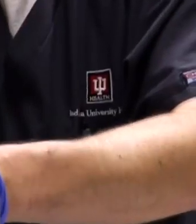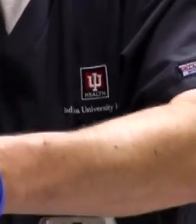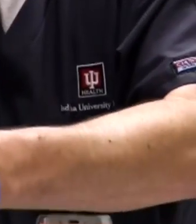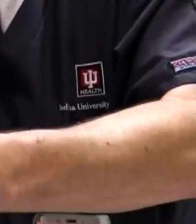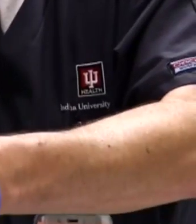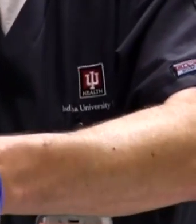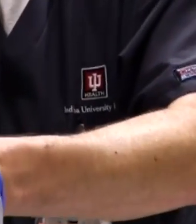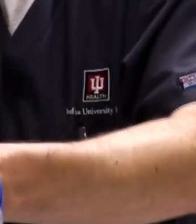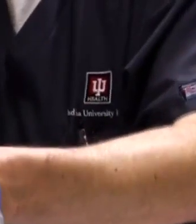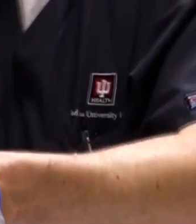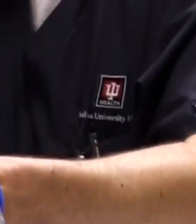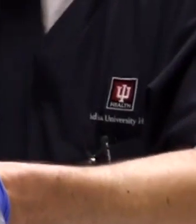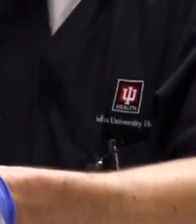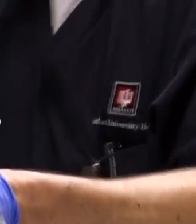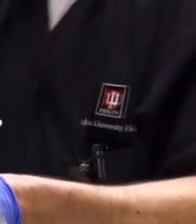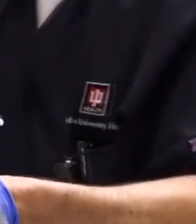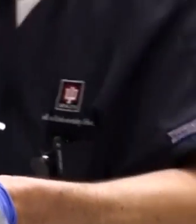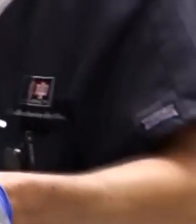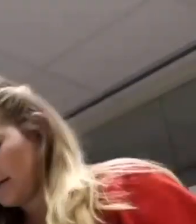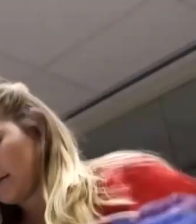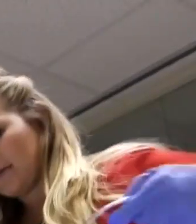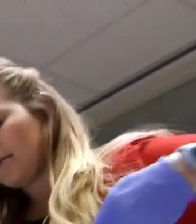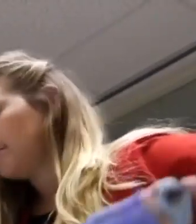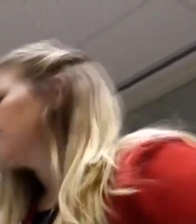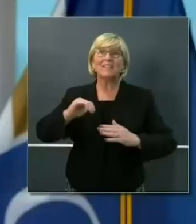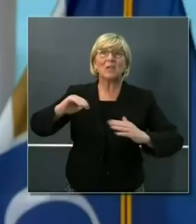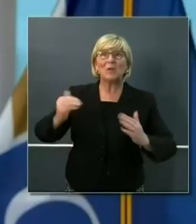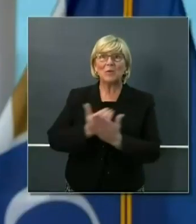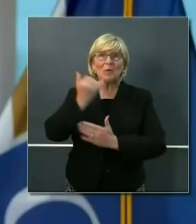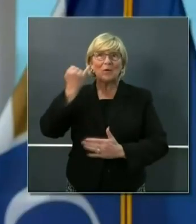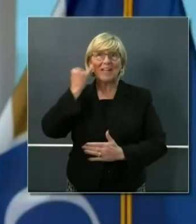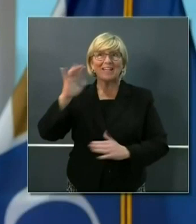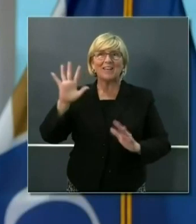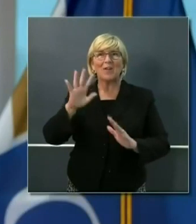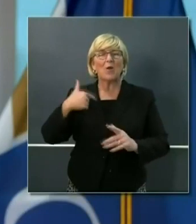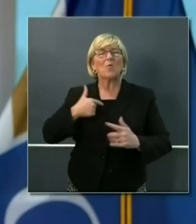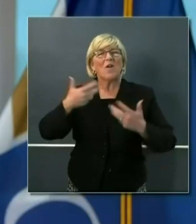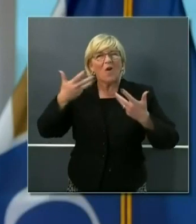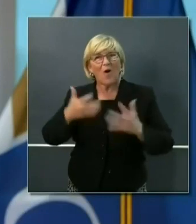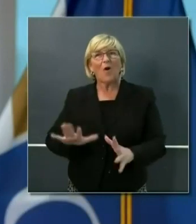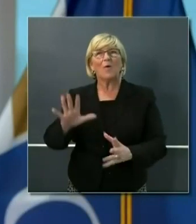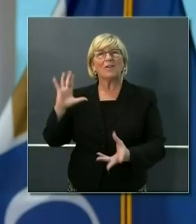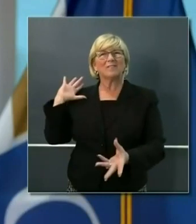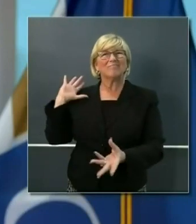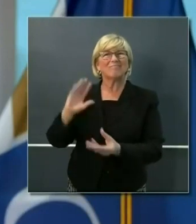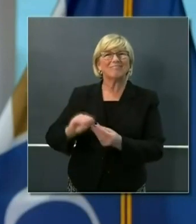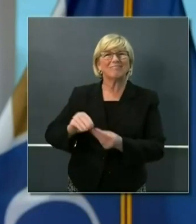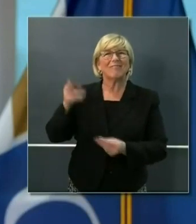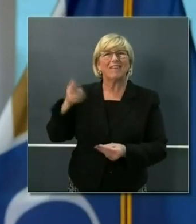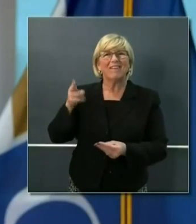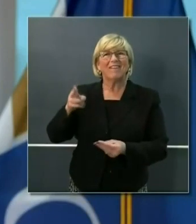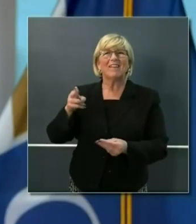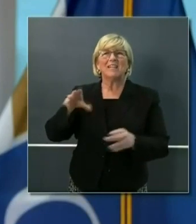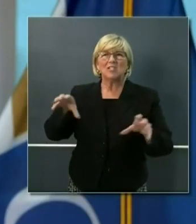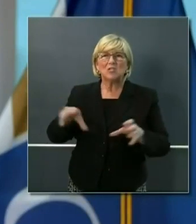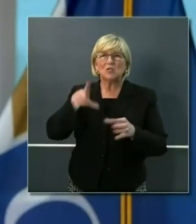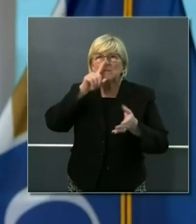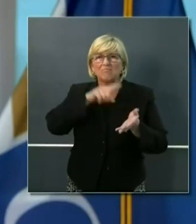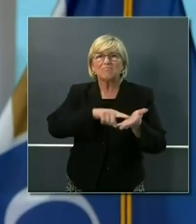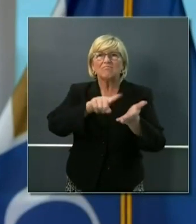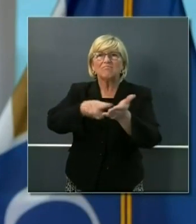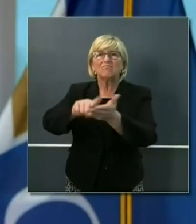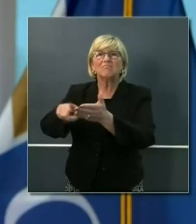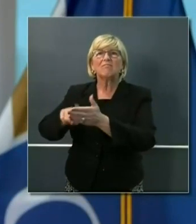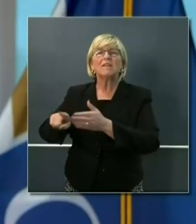local level already for HIV and tuberculosis. You have trained professional workers in local health departments that